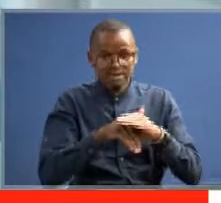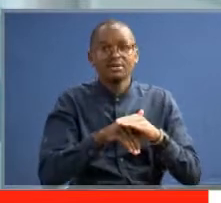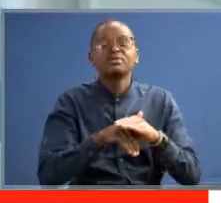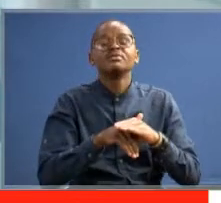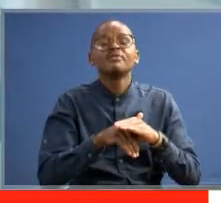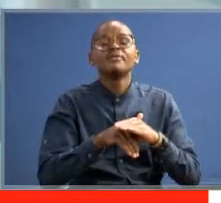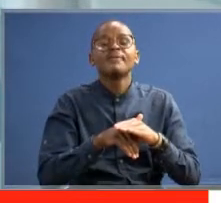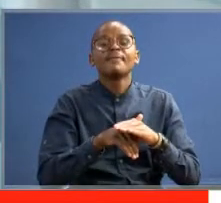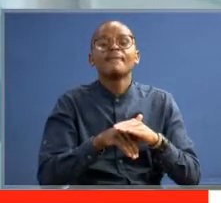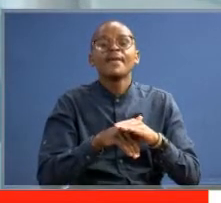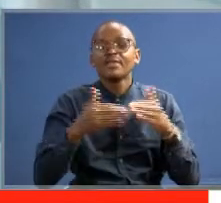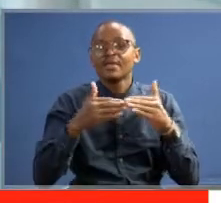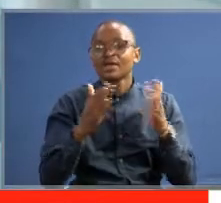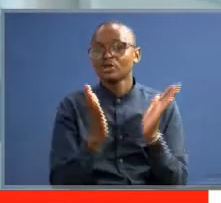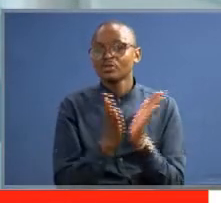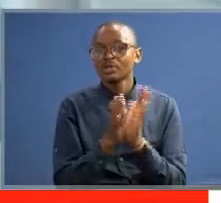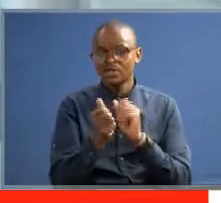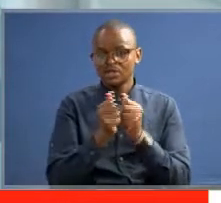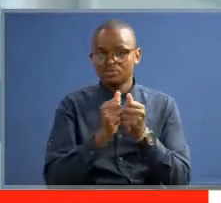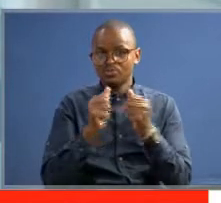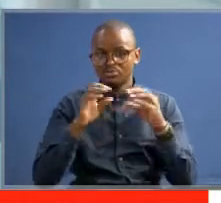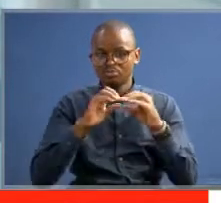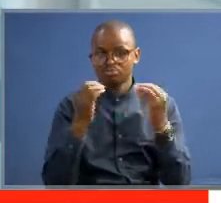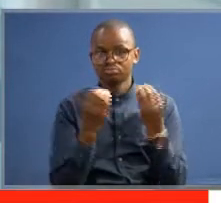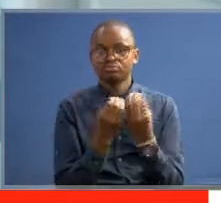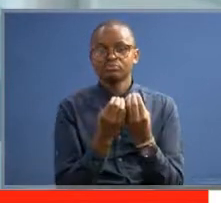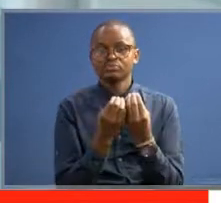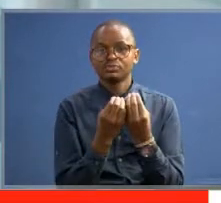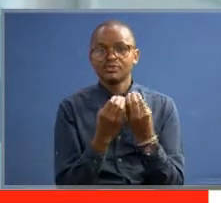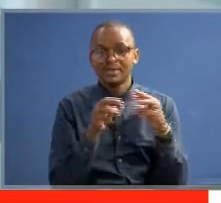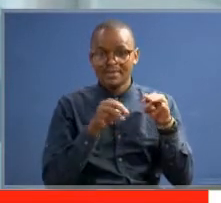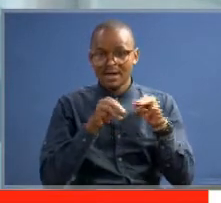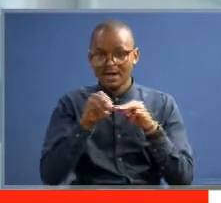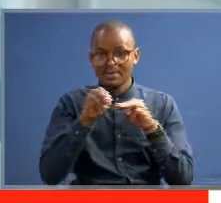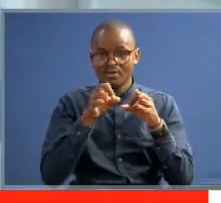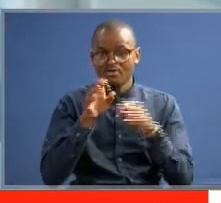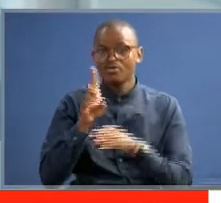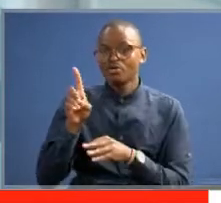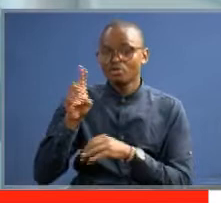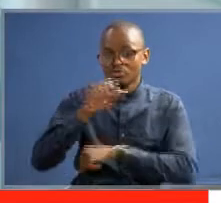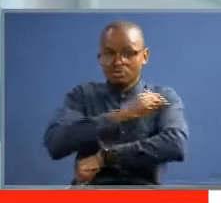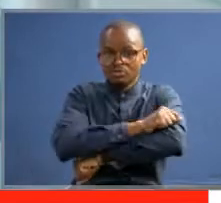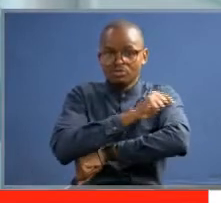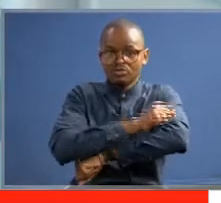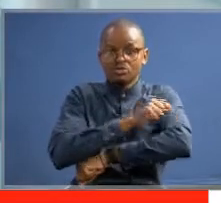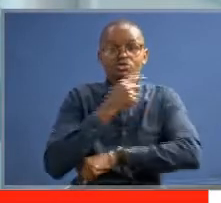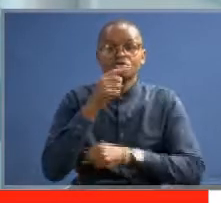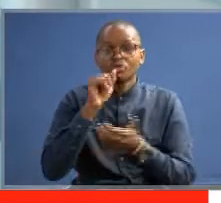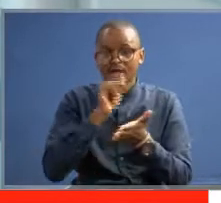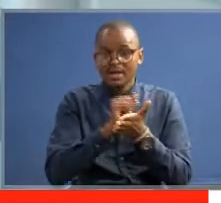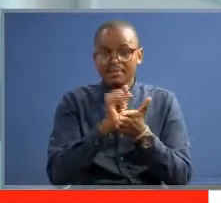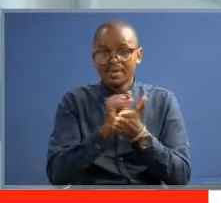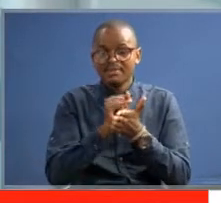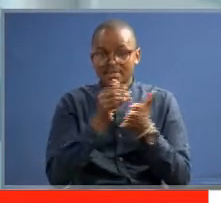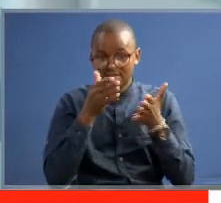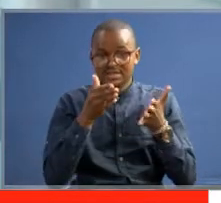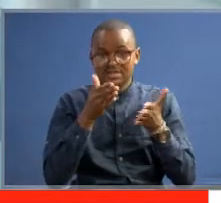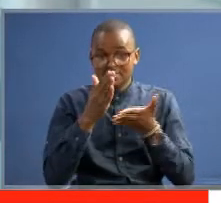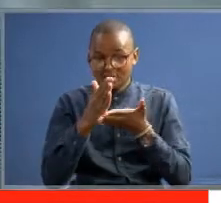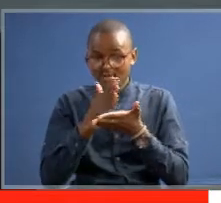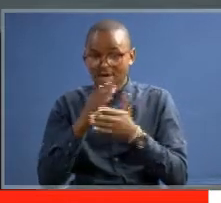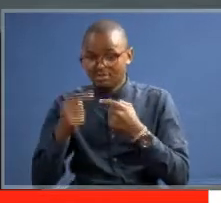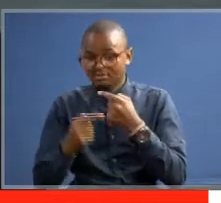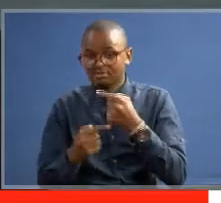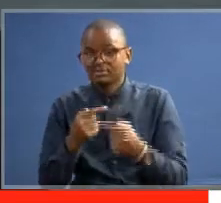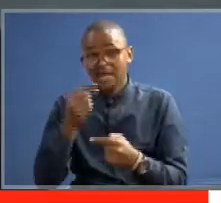the community sports organizations and the management of those schools so that this trend can